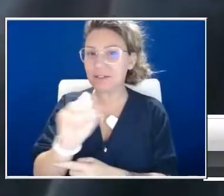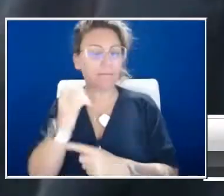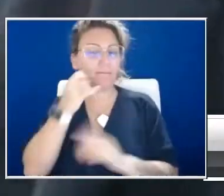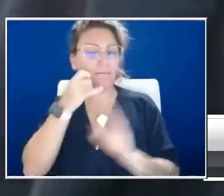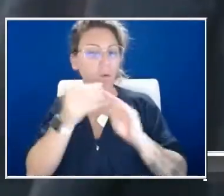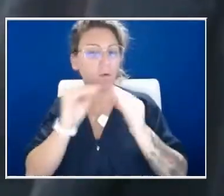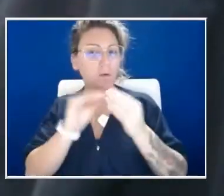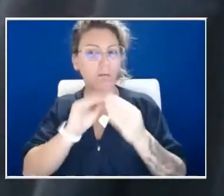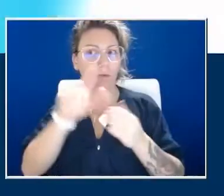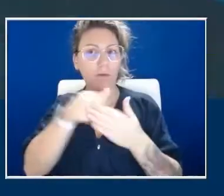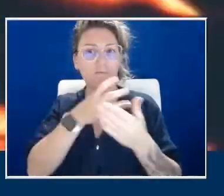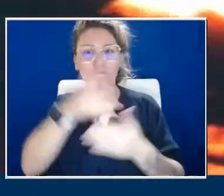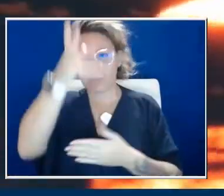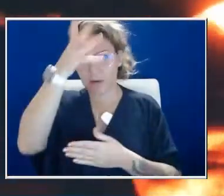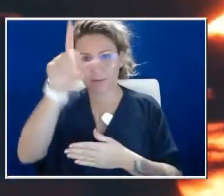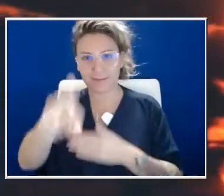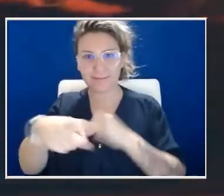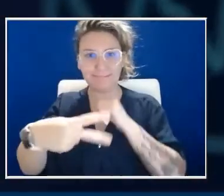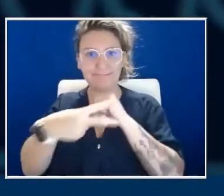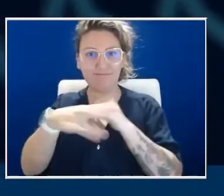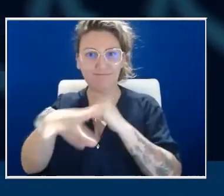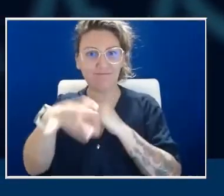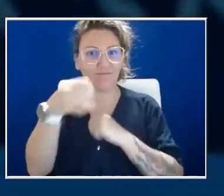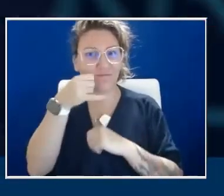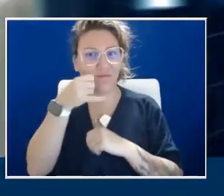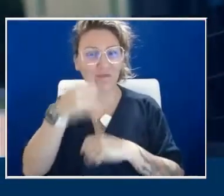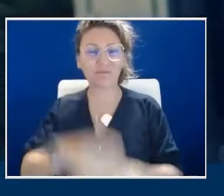their phones.